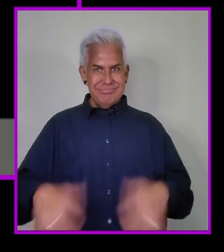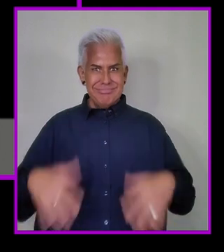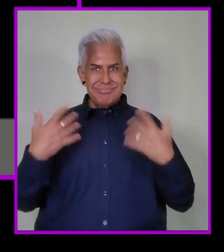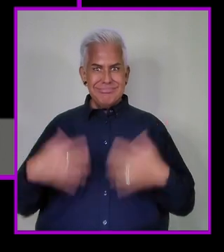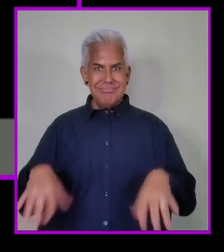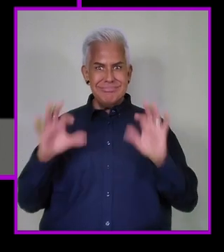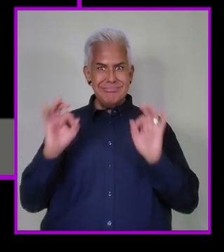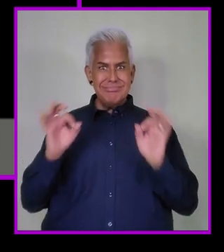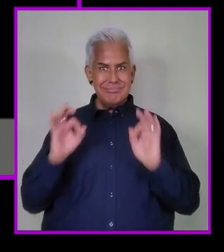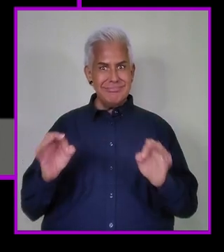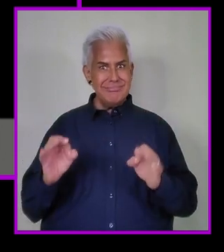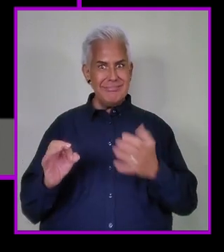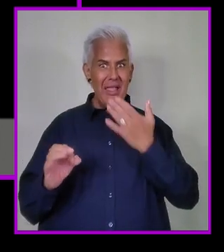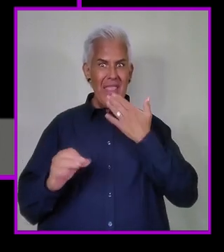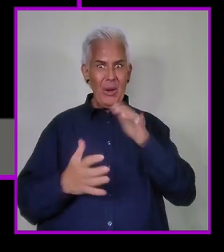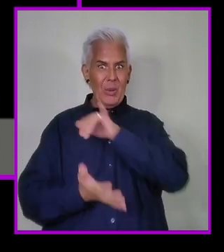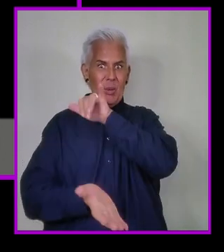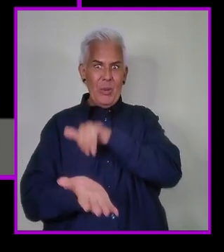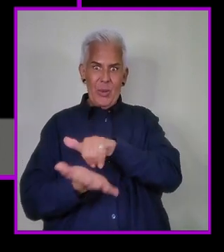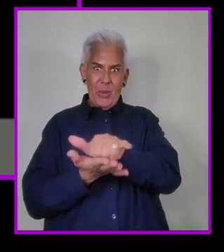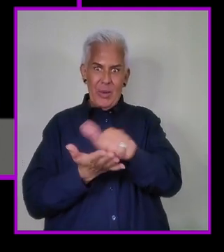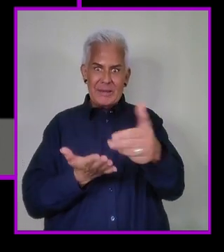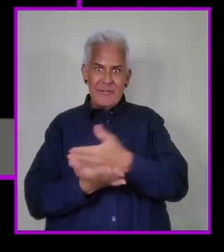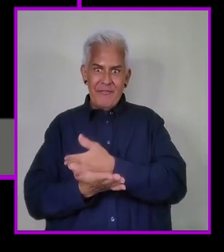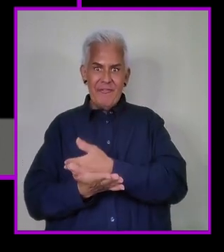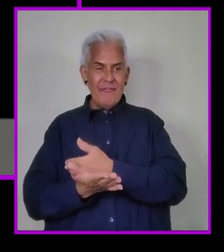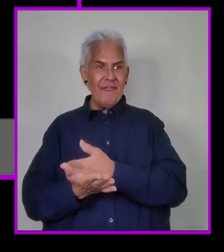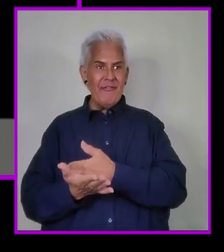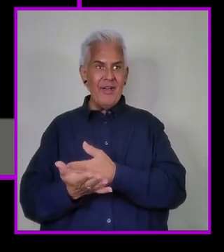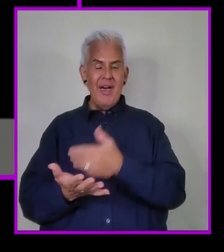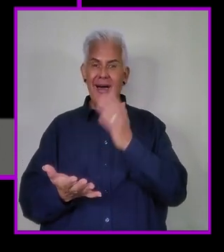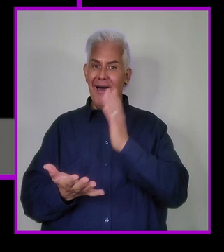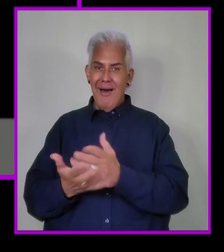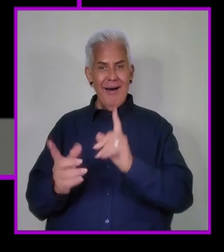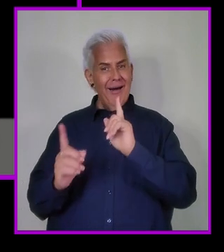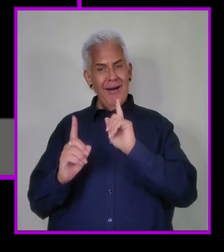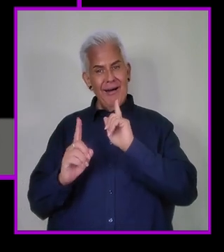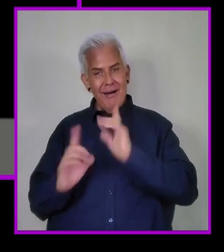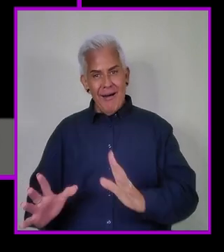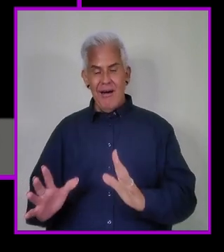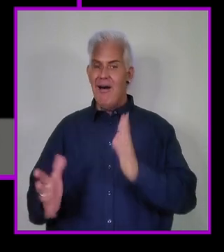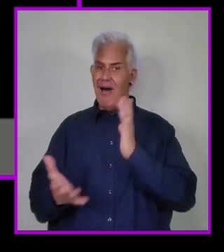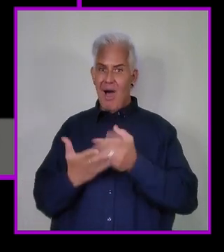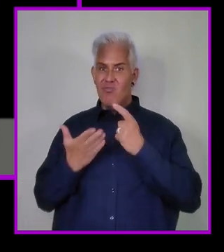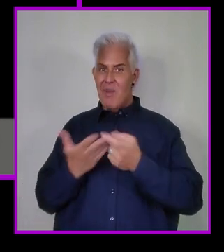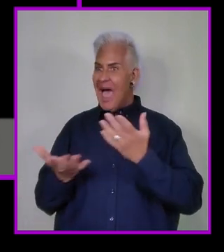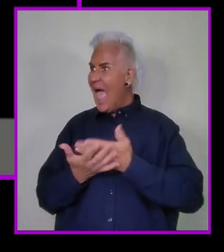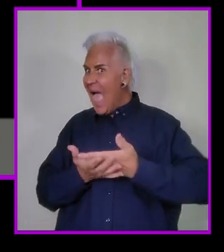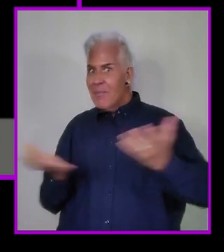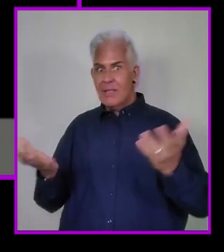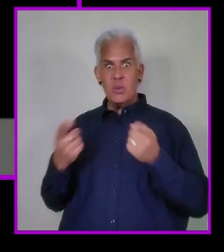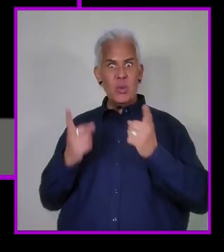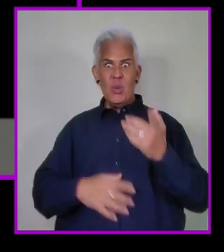Absolutely amazing, Steve. Well done, you got me back safe and sound. Oh, good. Really, that was fantastic. I would recommend it to anyone. And